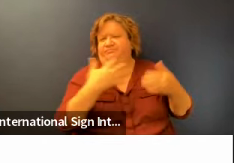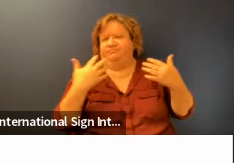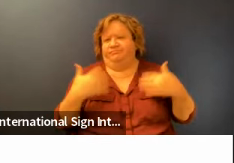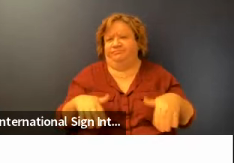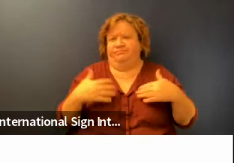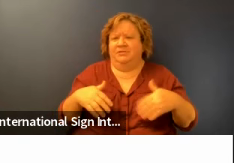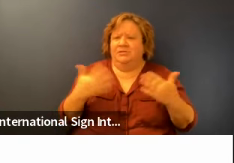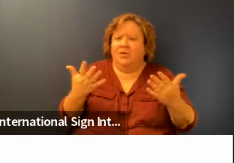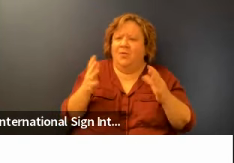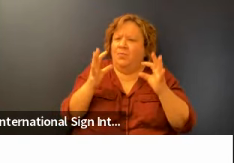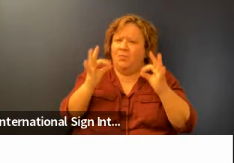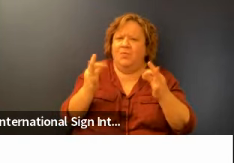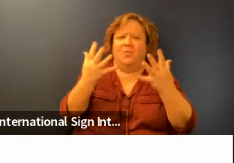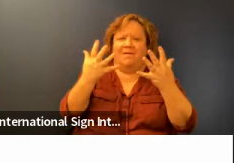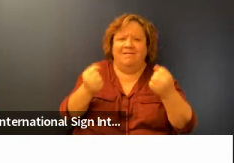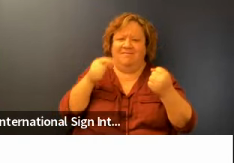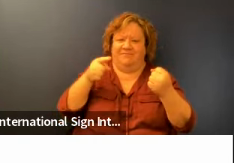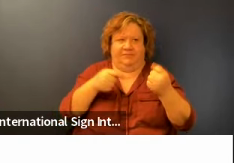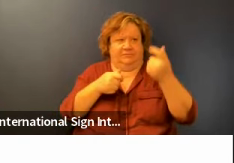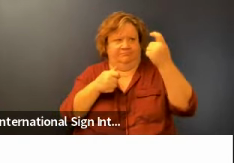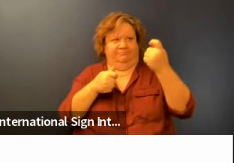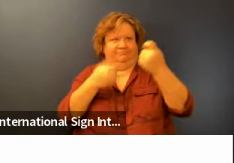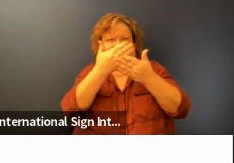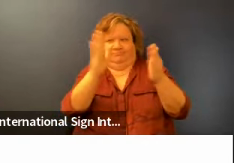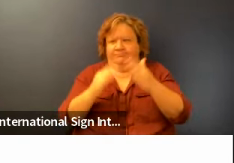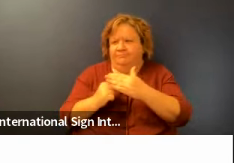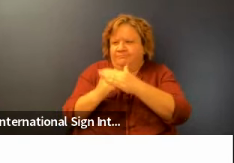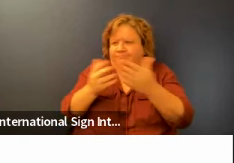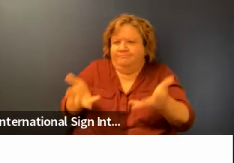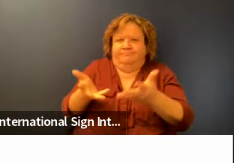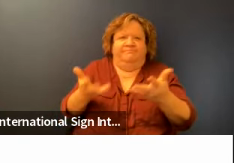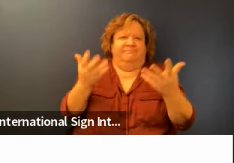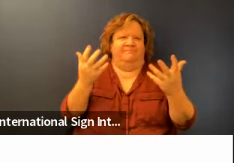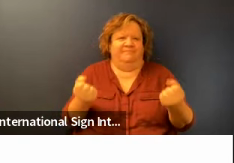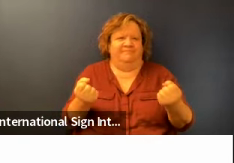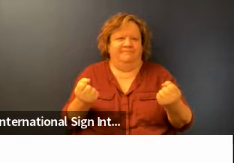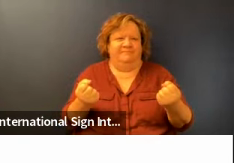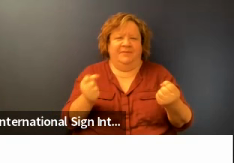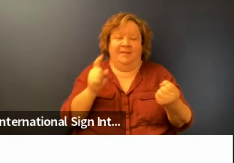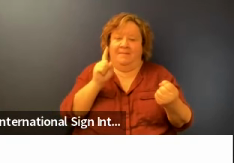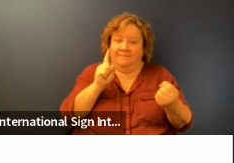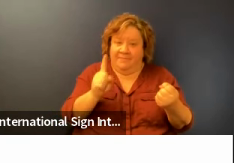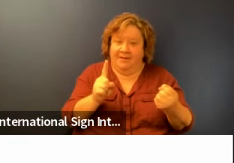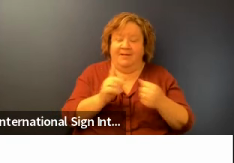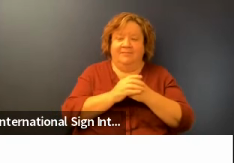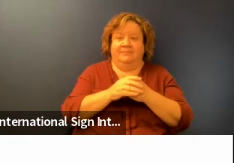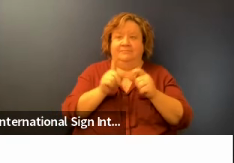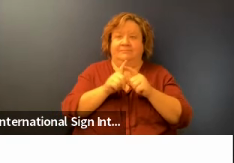consider the unique costs that are incurred by workers with a disability. Next slide, please.